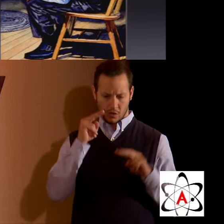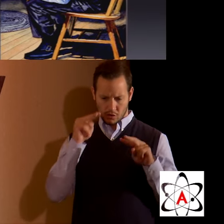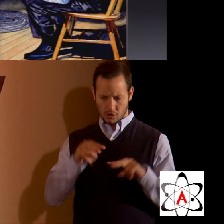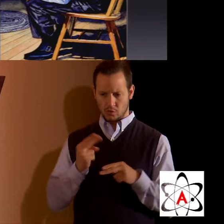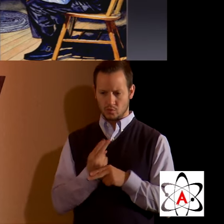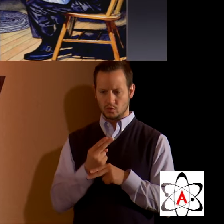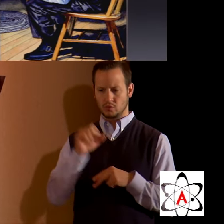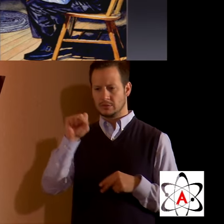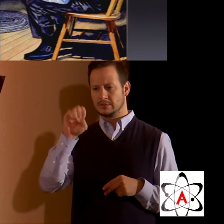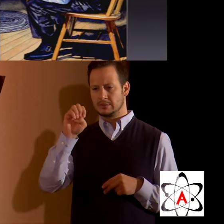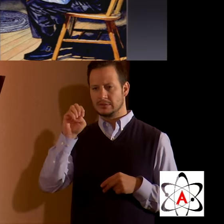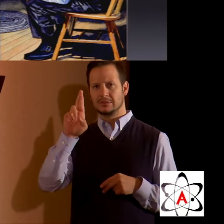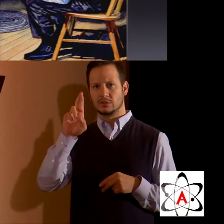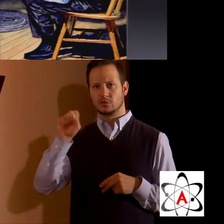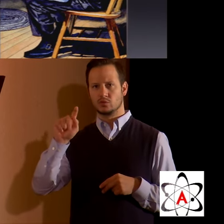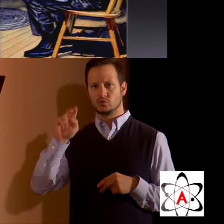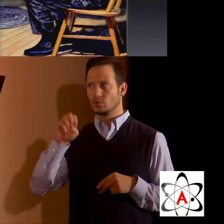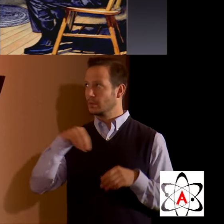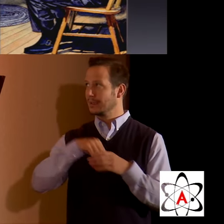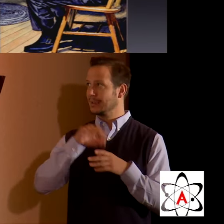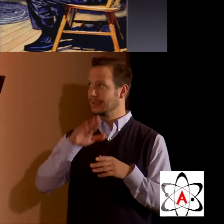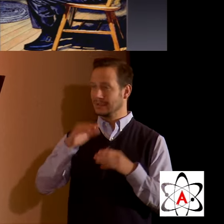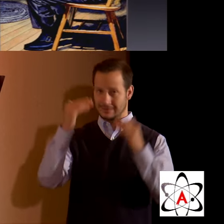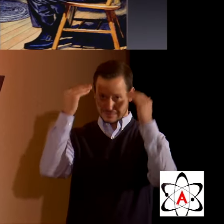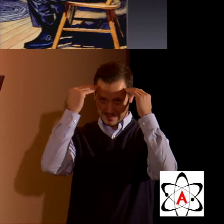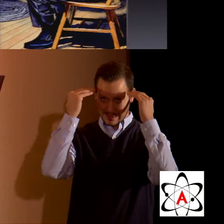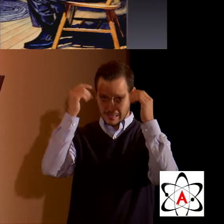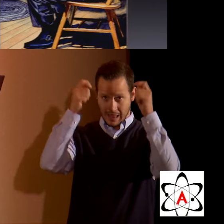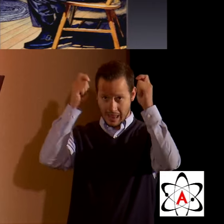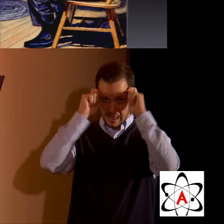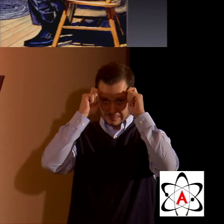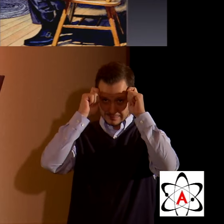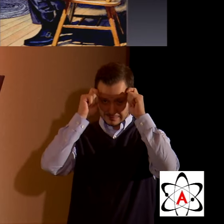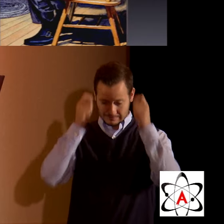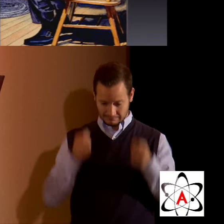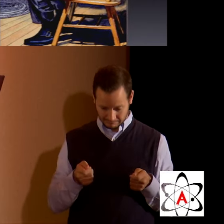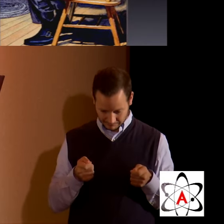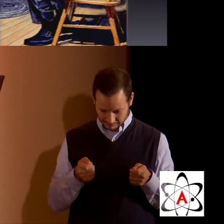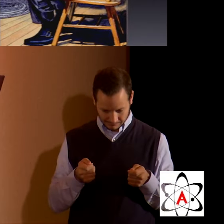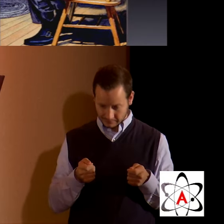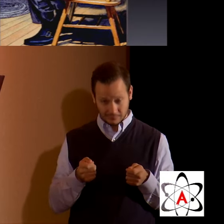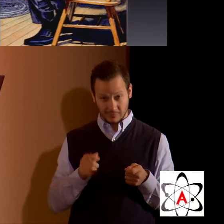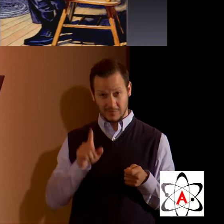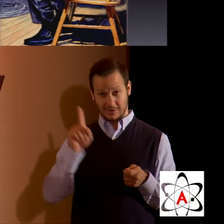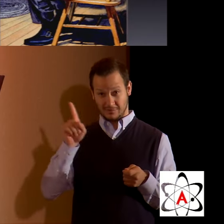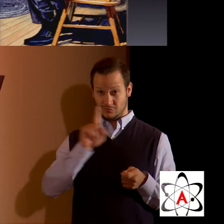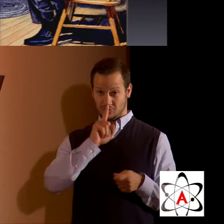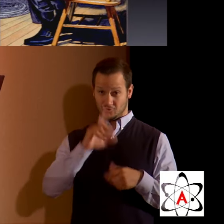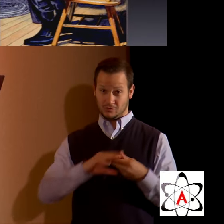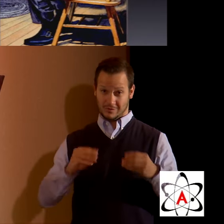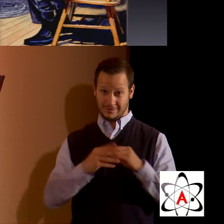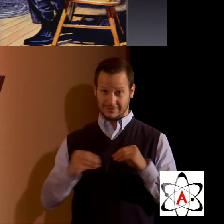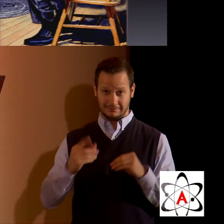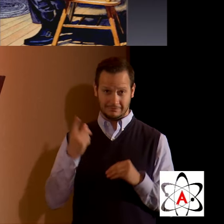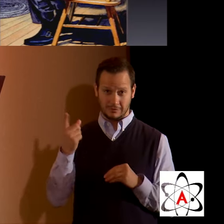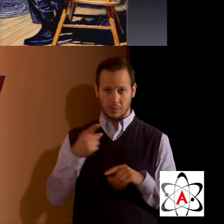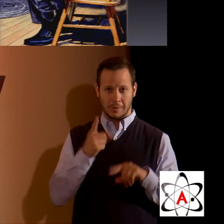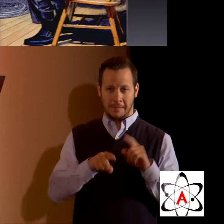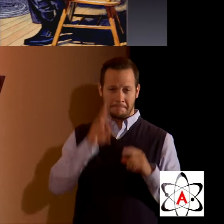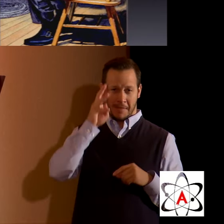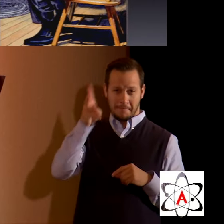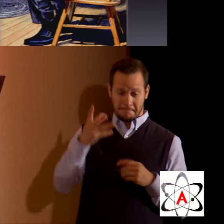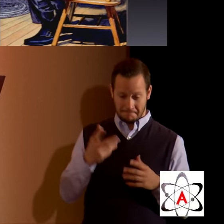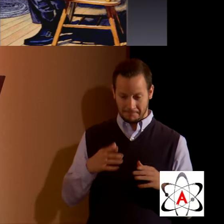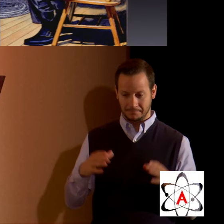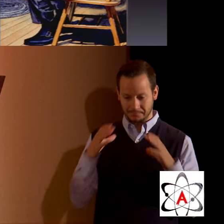of seer stones in his hat. I told you, satire cannot top the actual claims. When